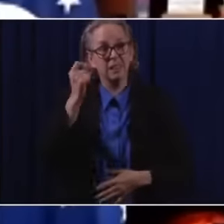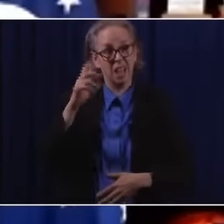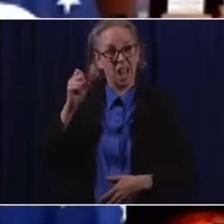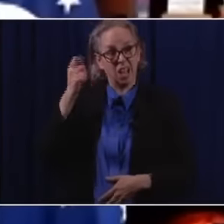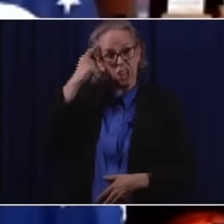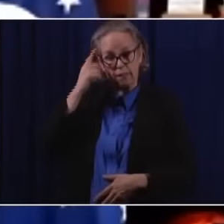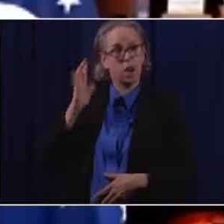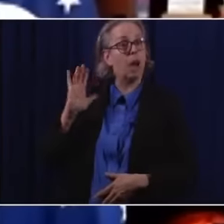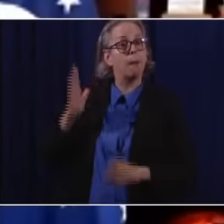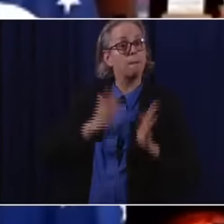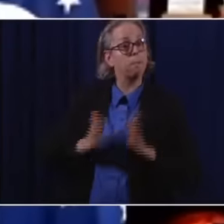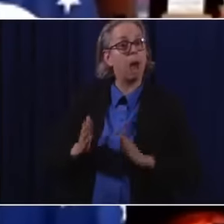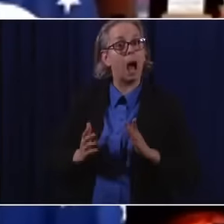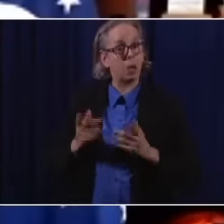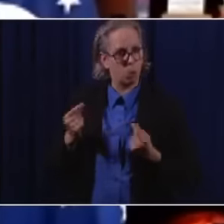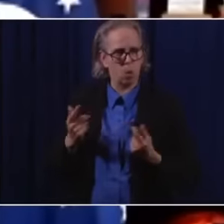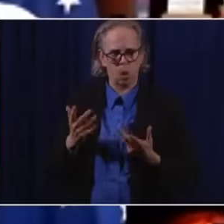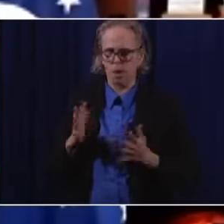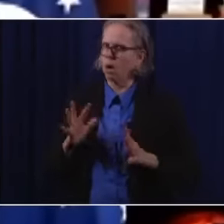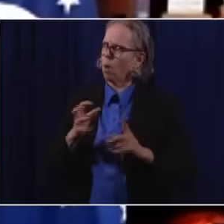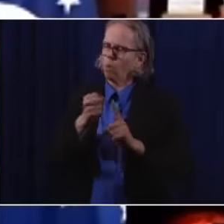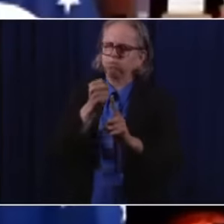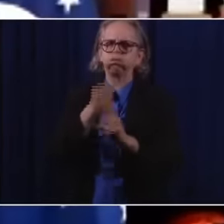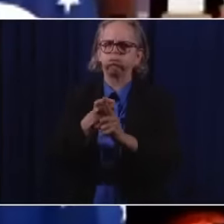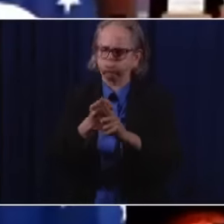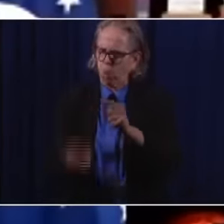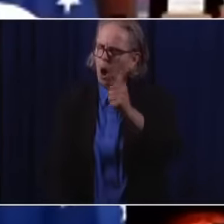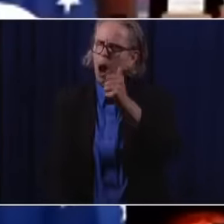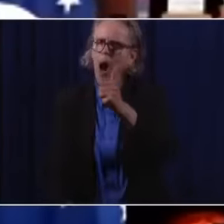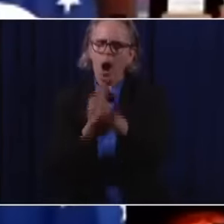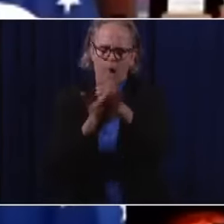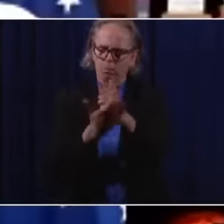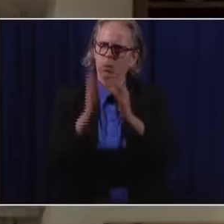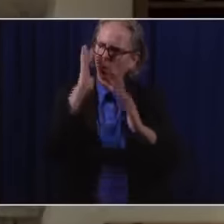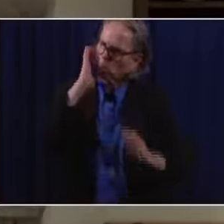as we roll that out in the coming days.